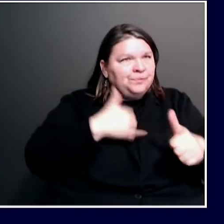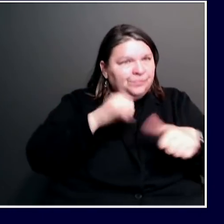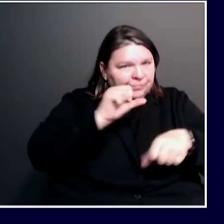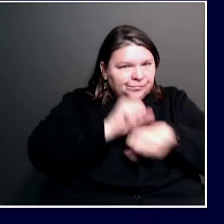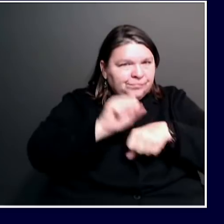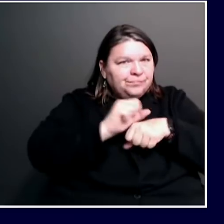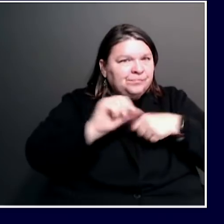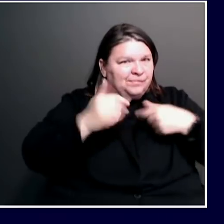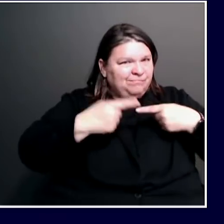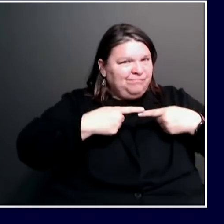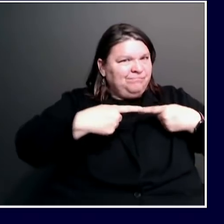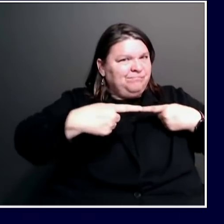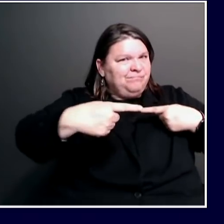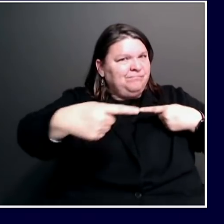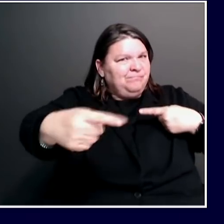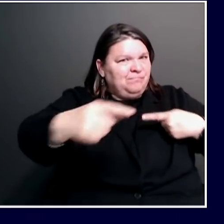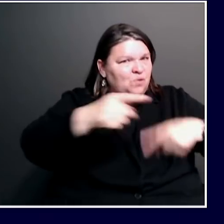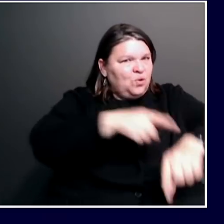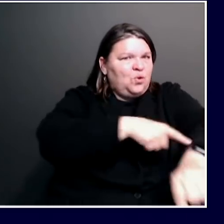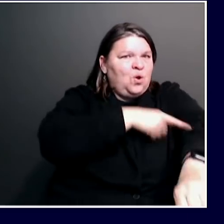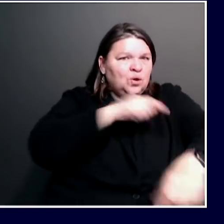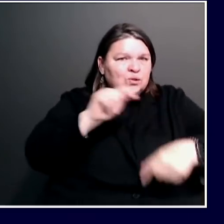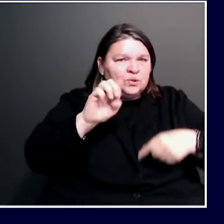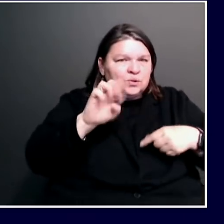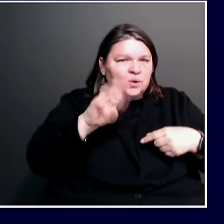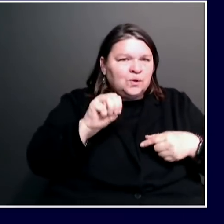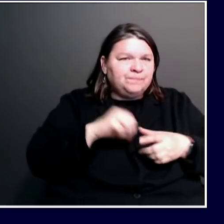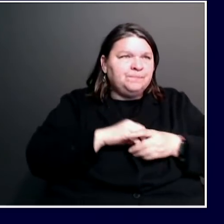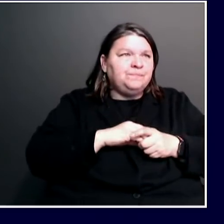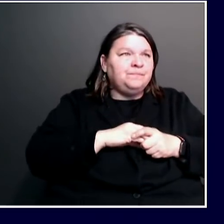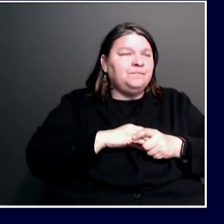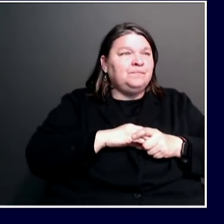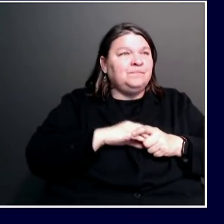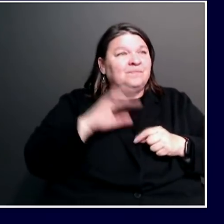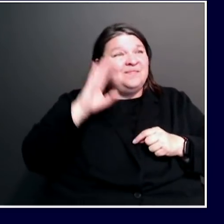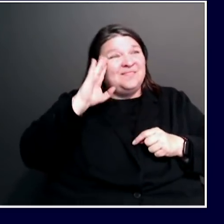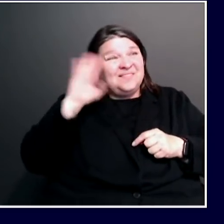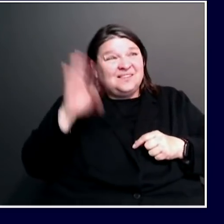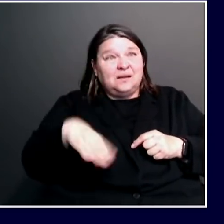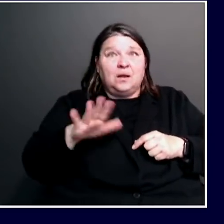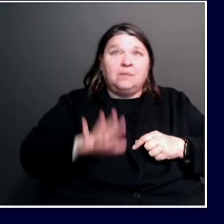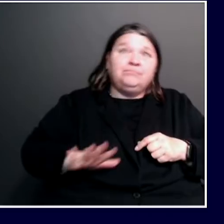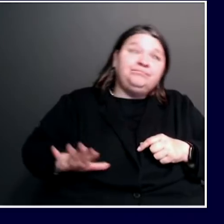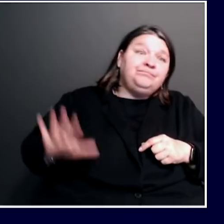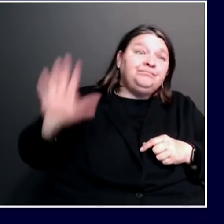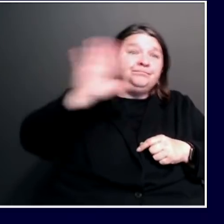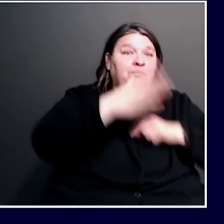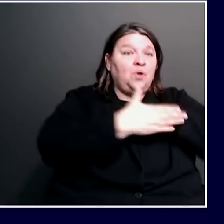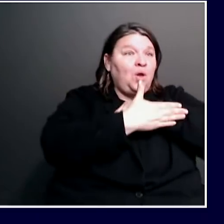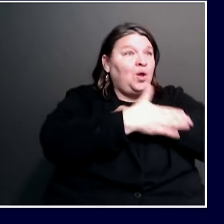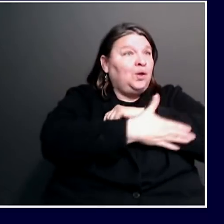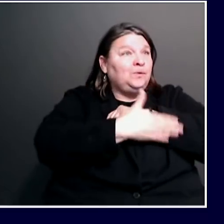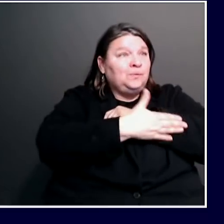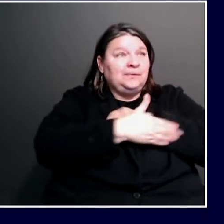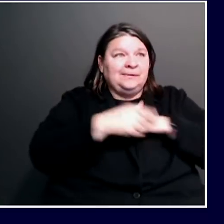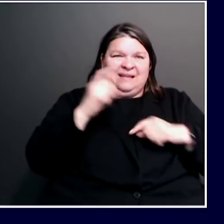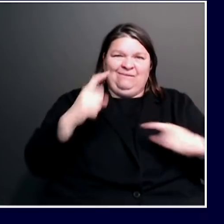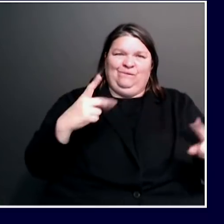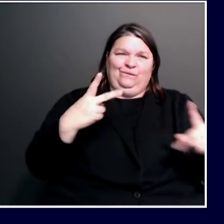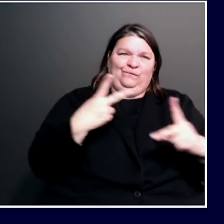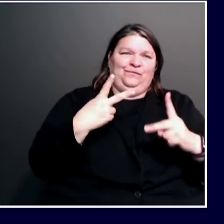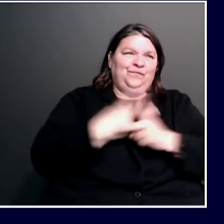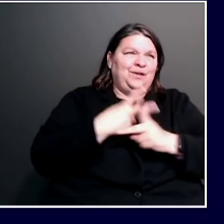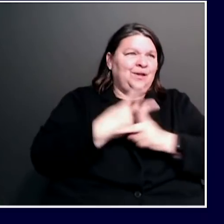Commissioner and I have talked about this. We are just as a country in this place now where we've got to figure out what our goals are